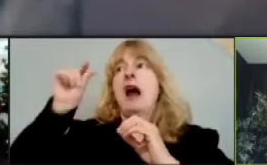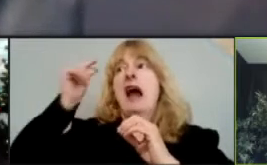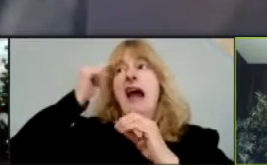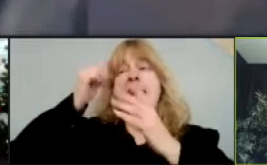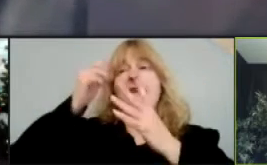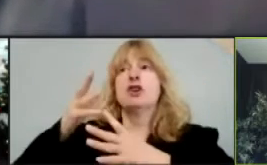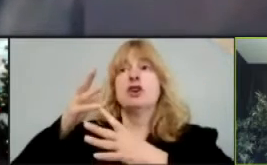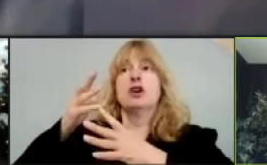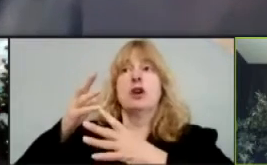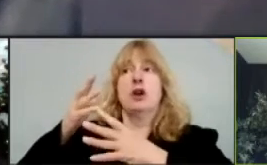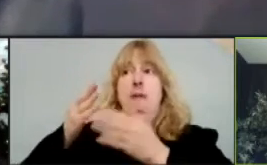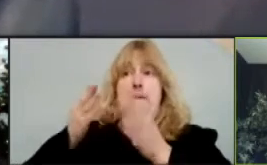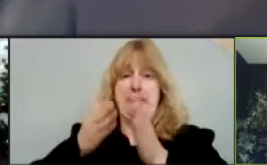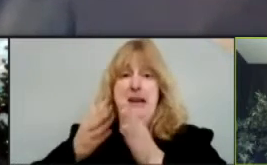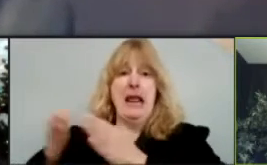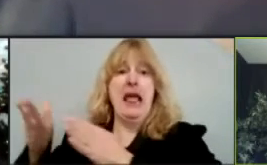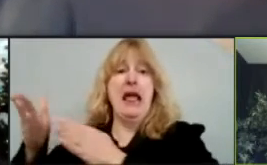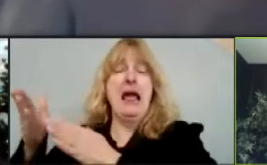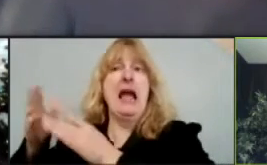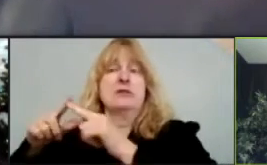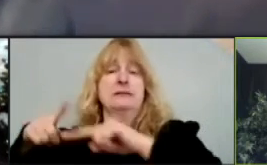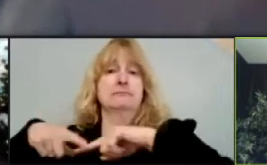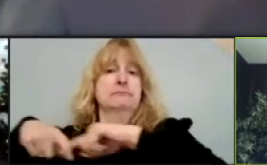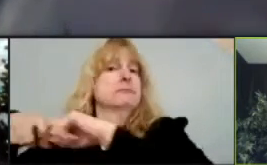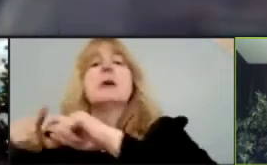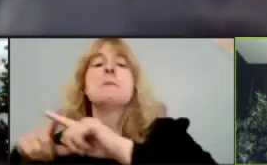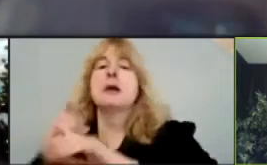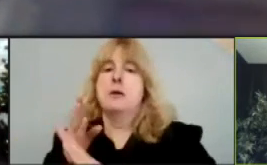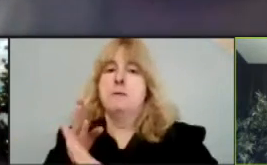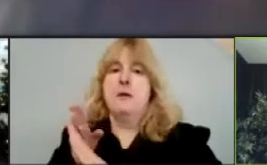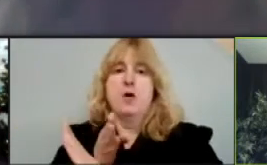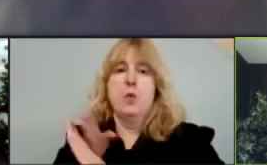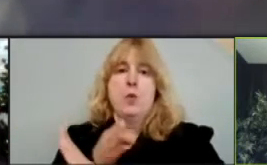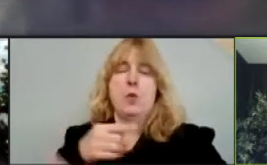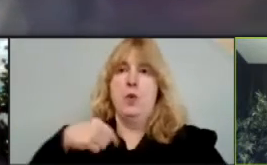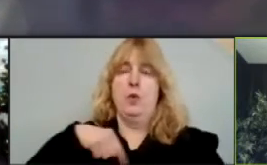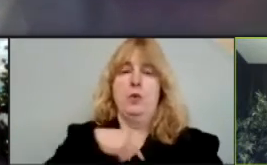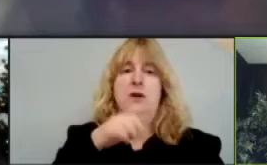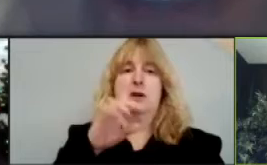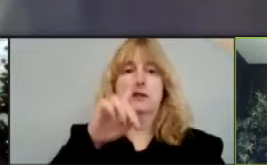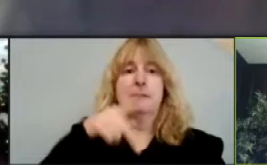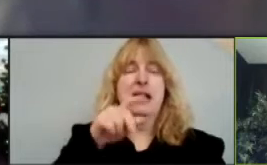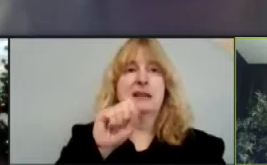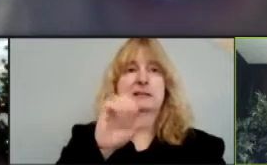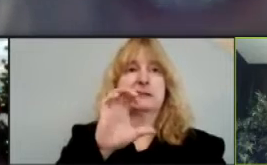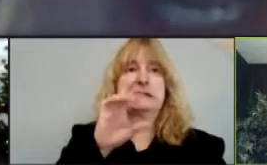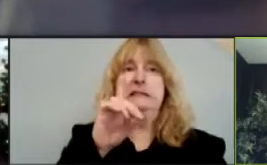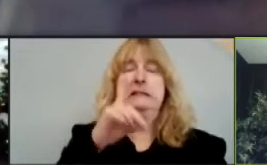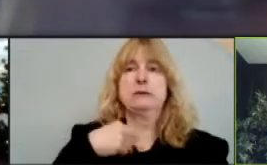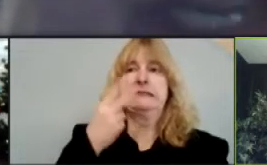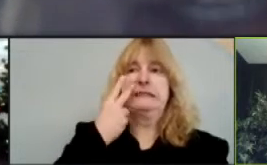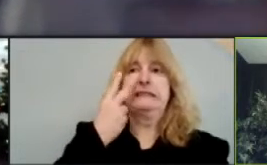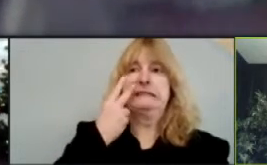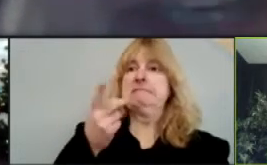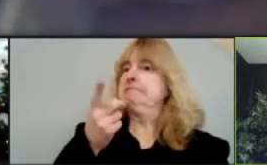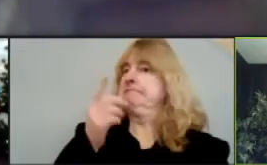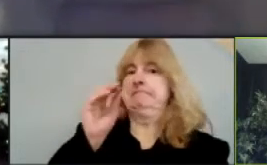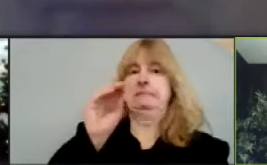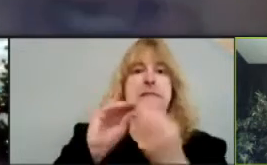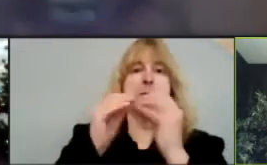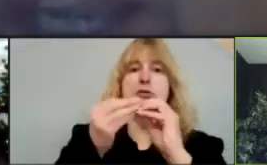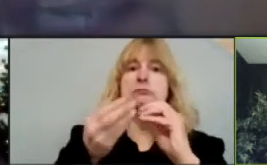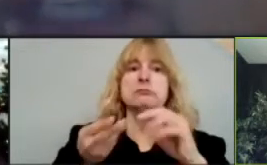in DPSCD because rates were rising well above 5%. So right now, as